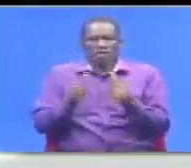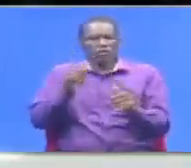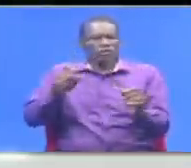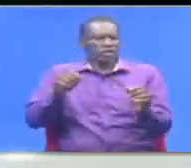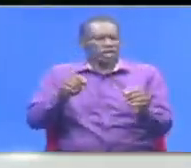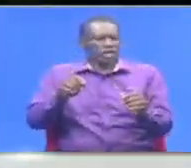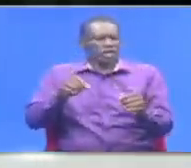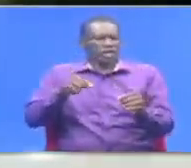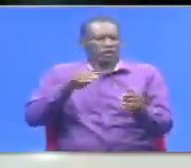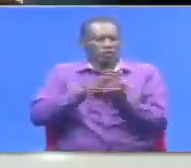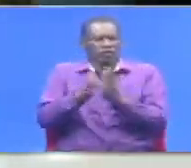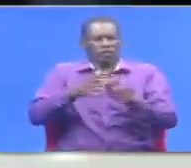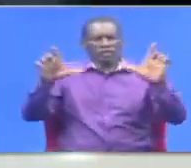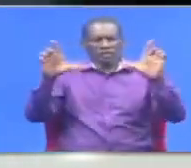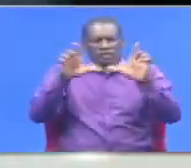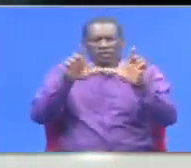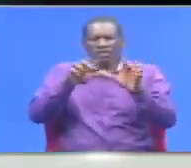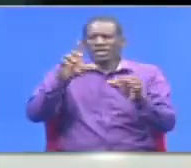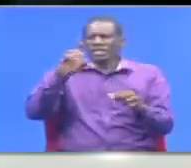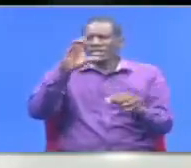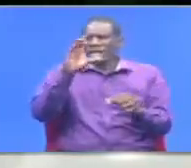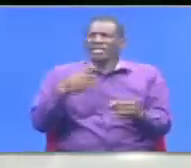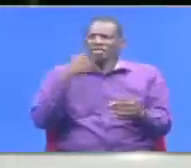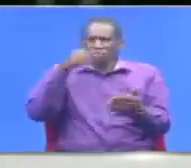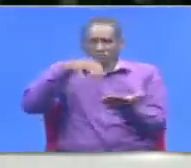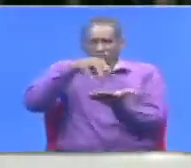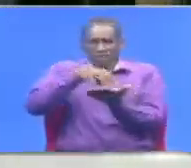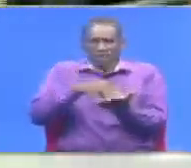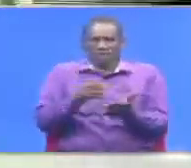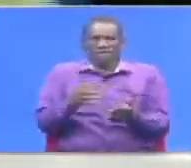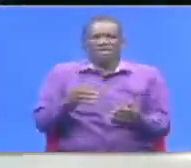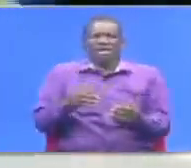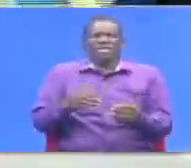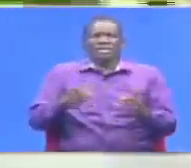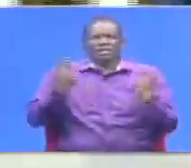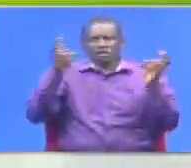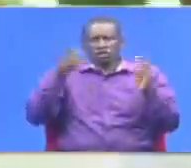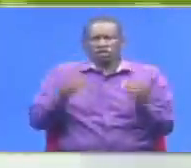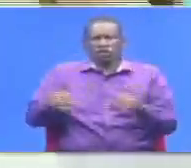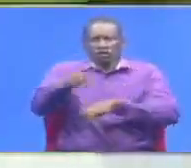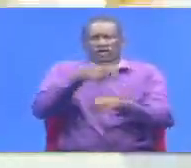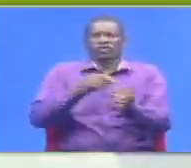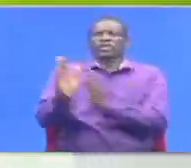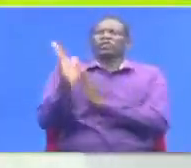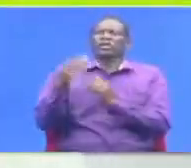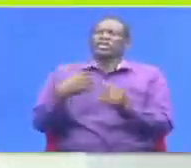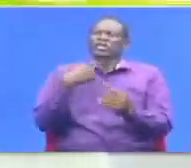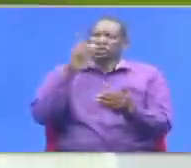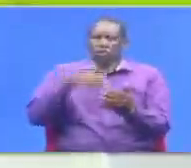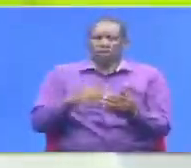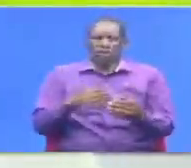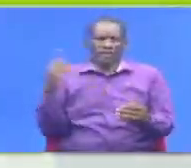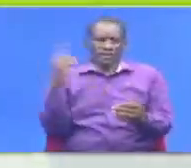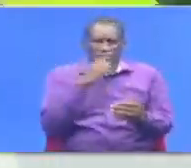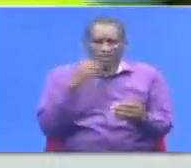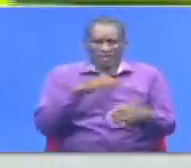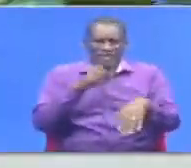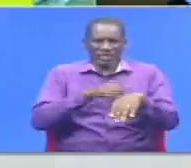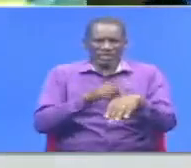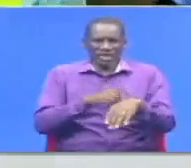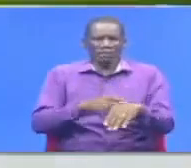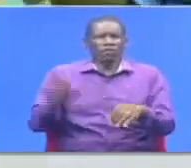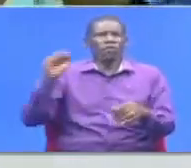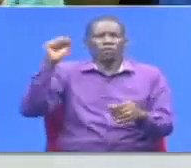held. The DCI termed the case as a matter of national security, stating the danger it posed during a time of heightened